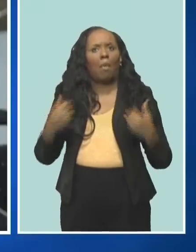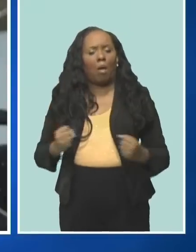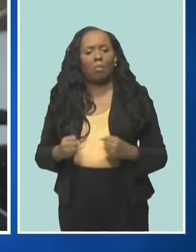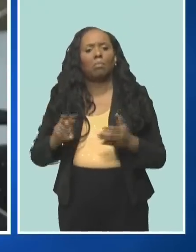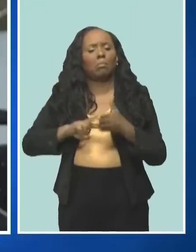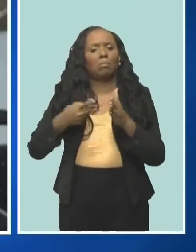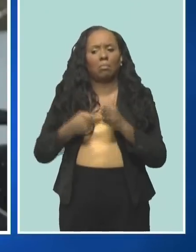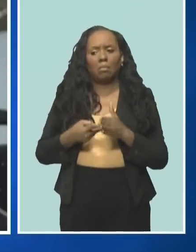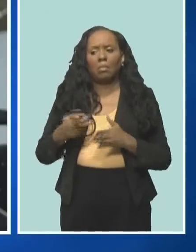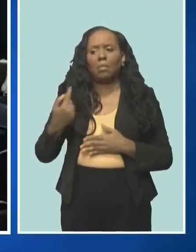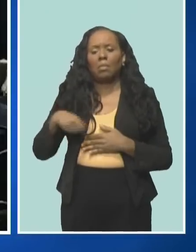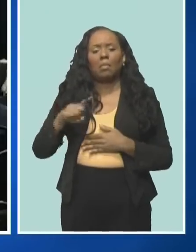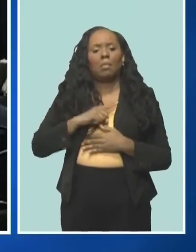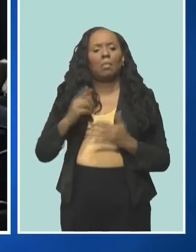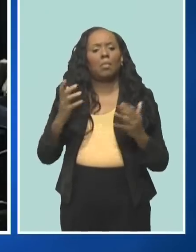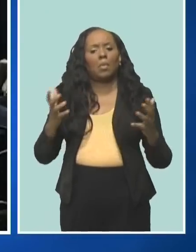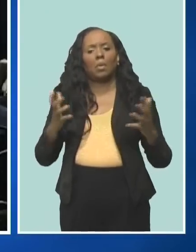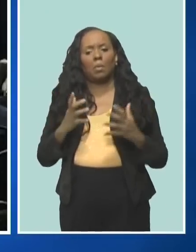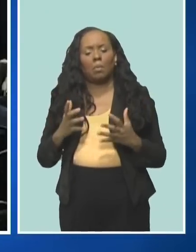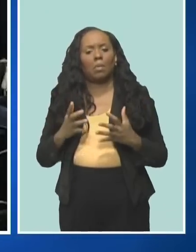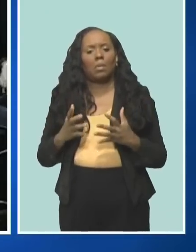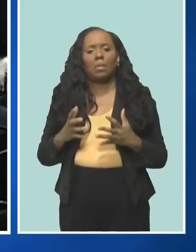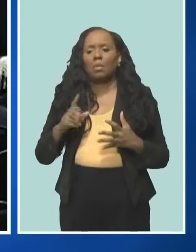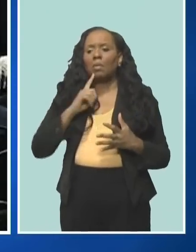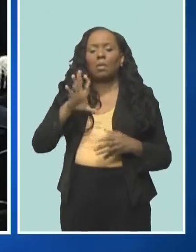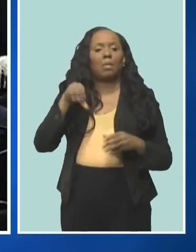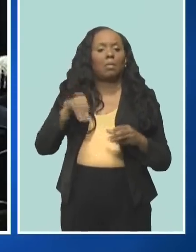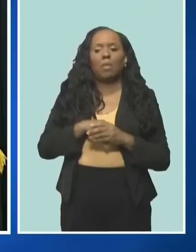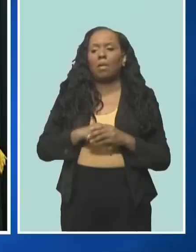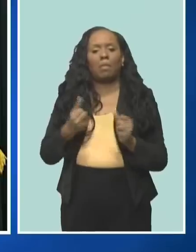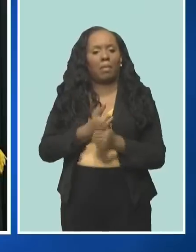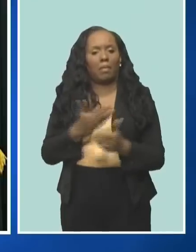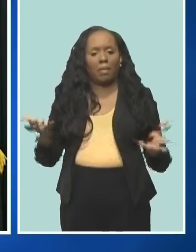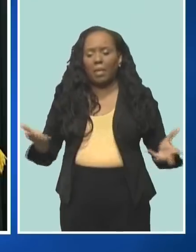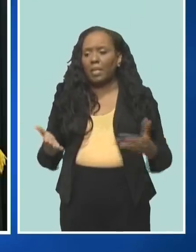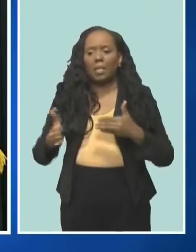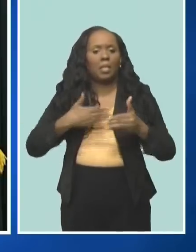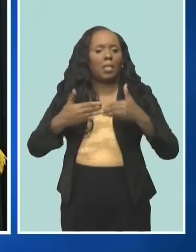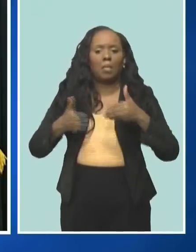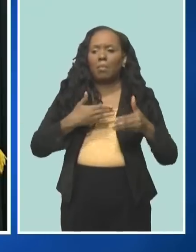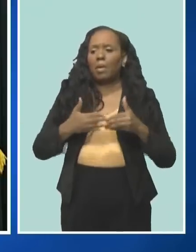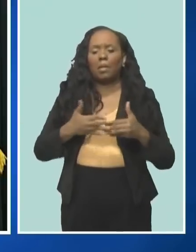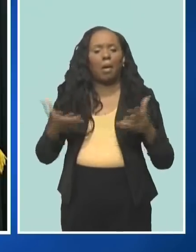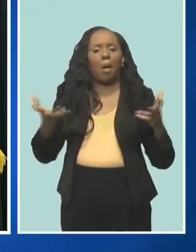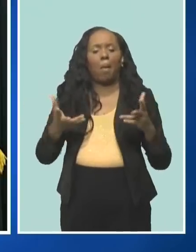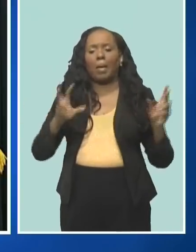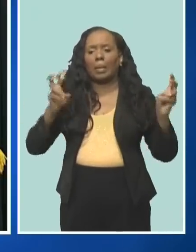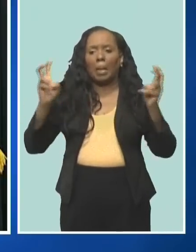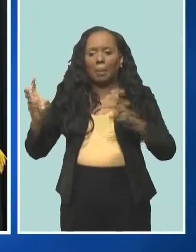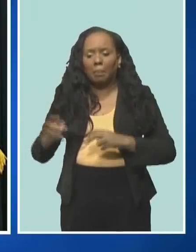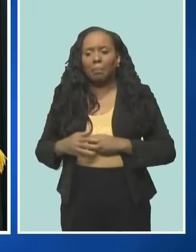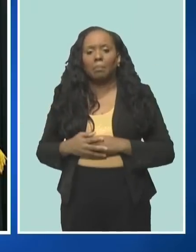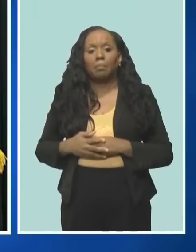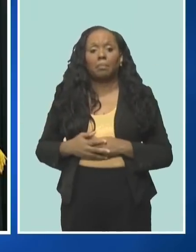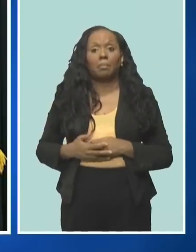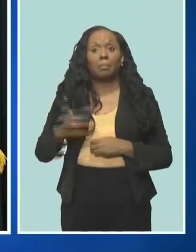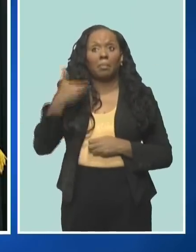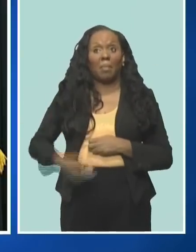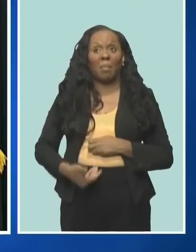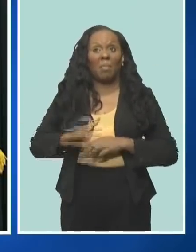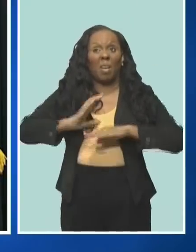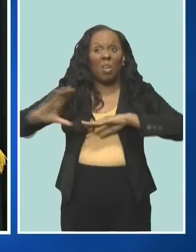intention to sit at all tables in all sectors. As a Caribbean woman